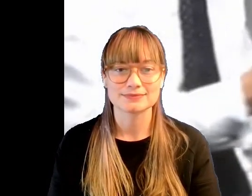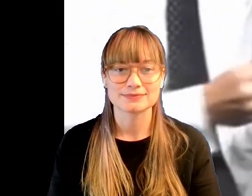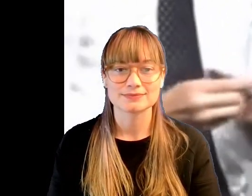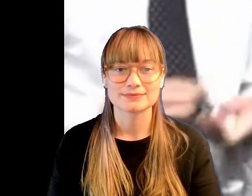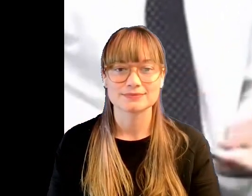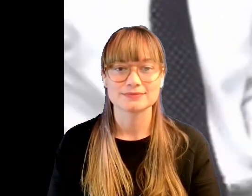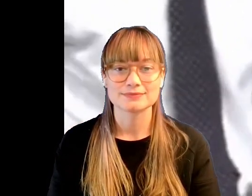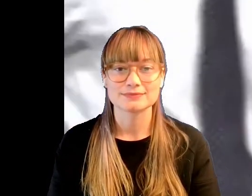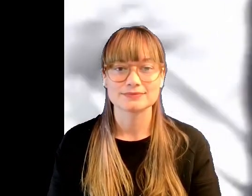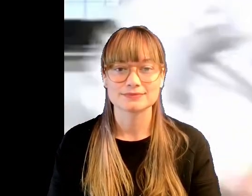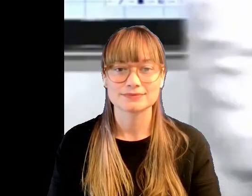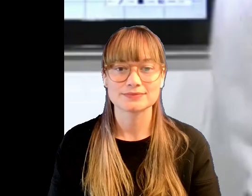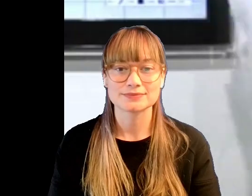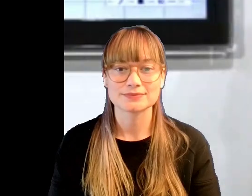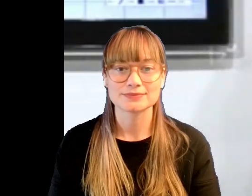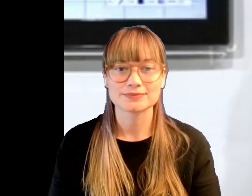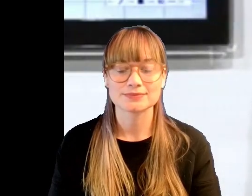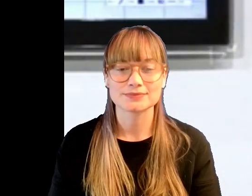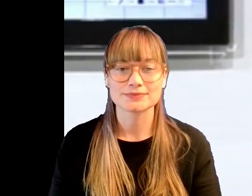Okay?